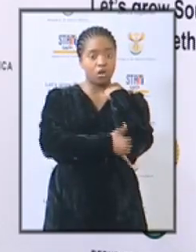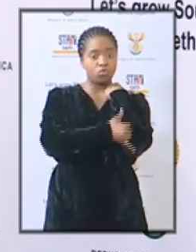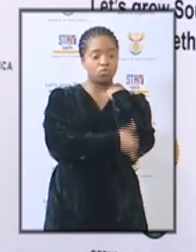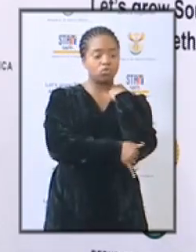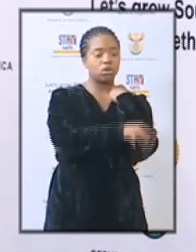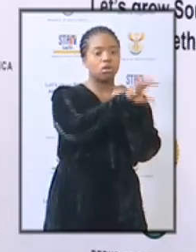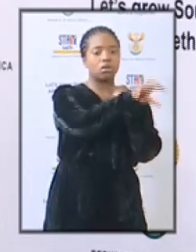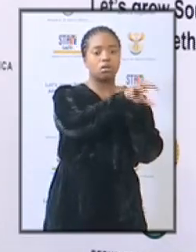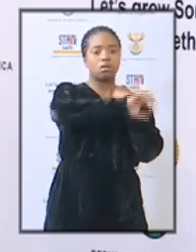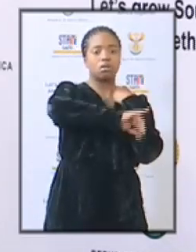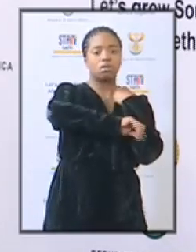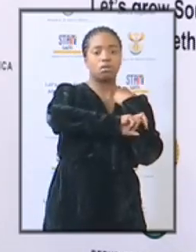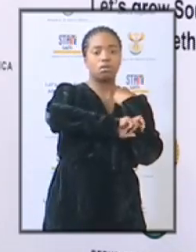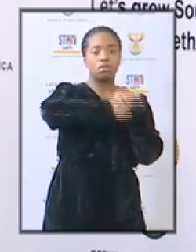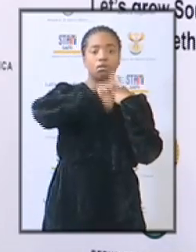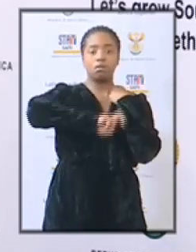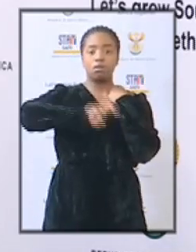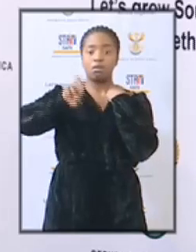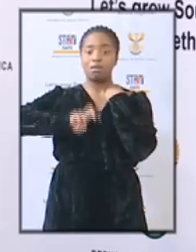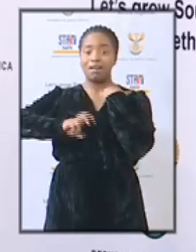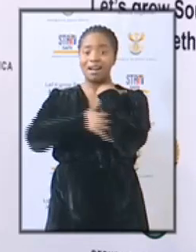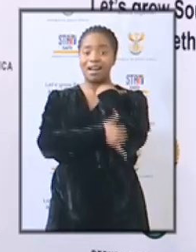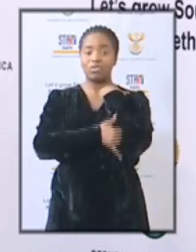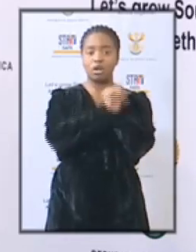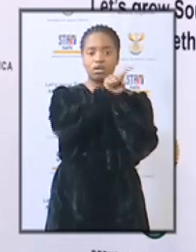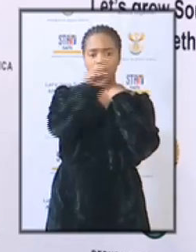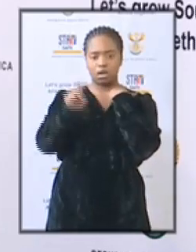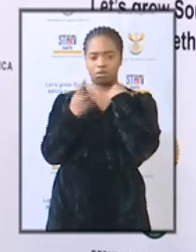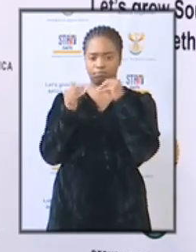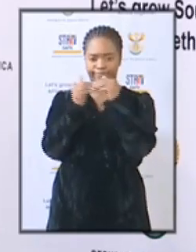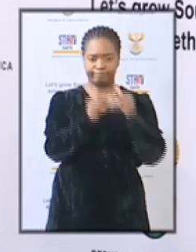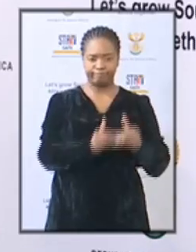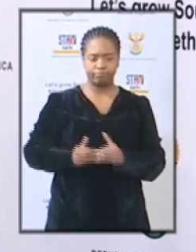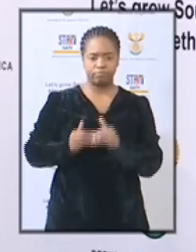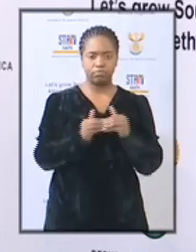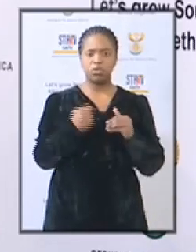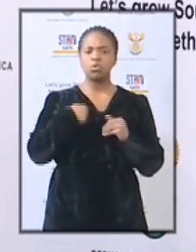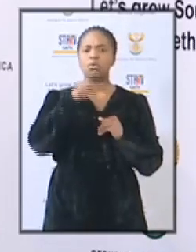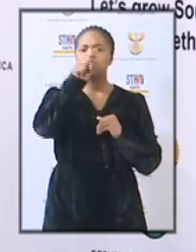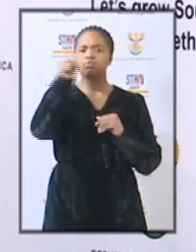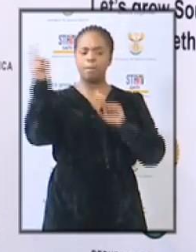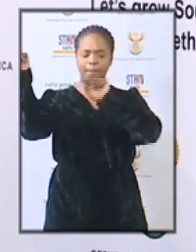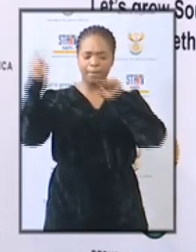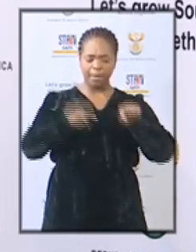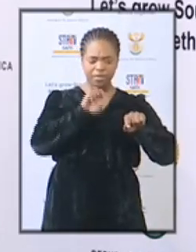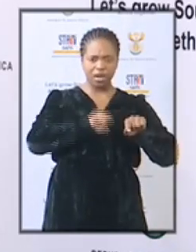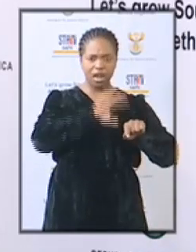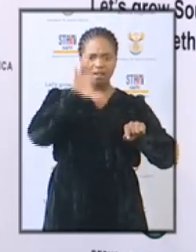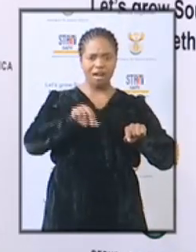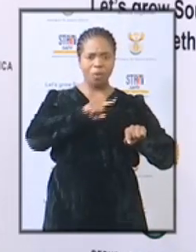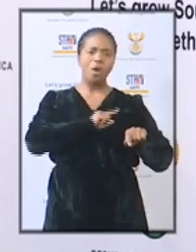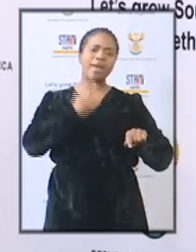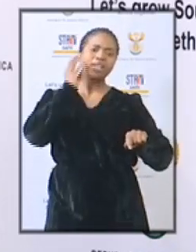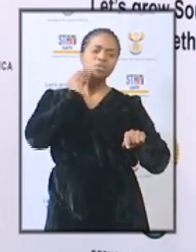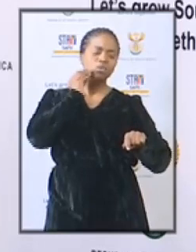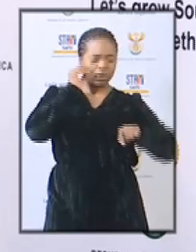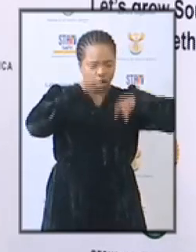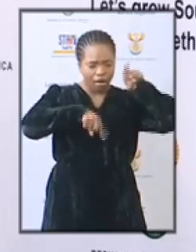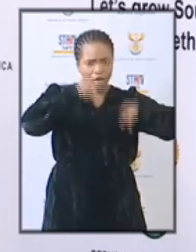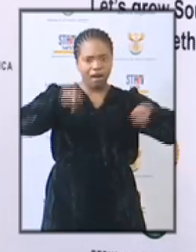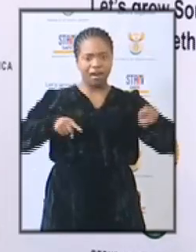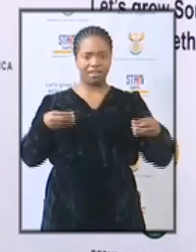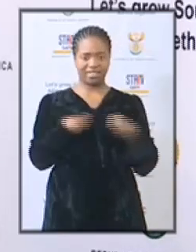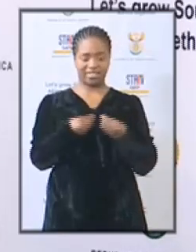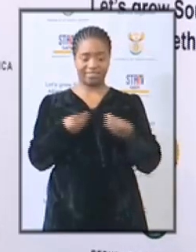other during their tours, and therefore are looking for a country that offers more experiences.